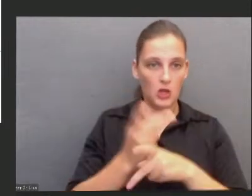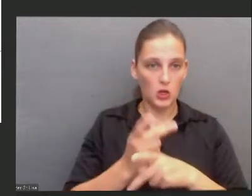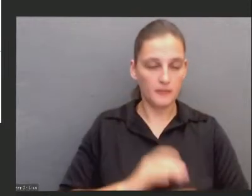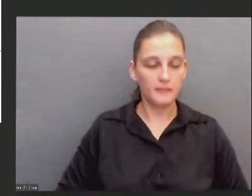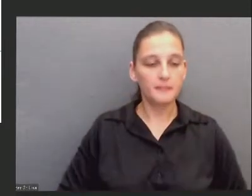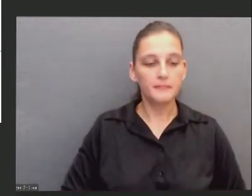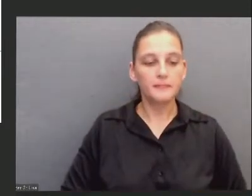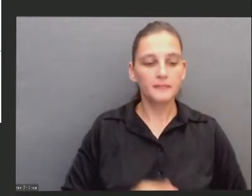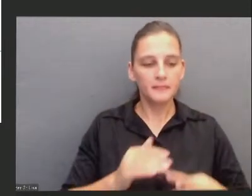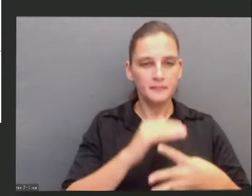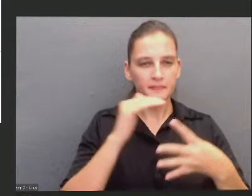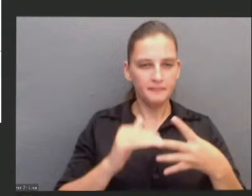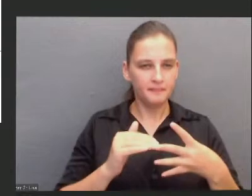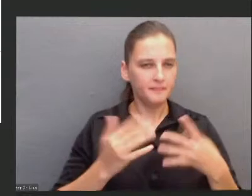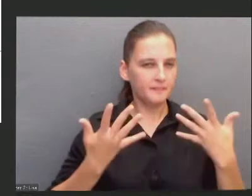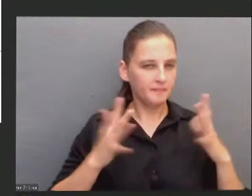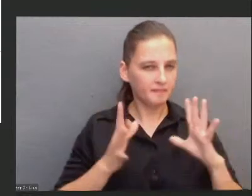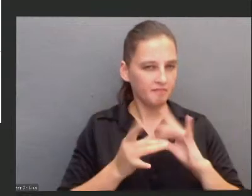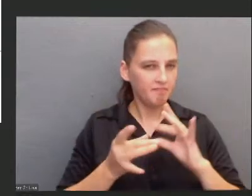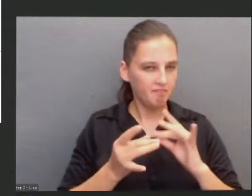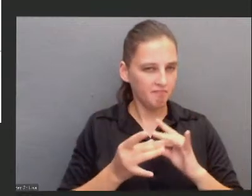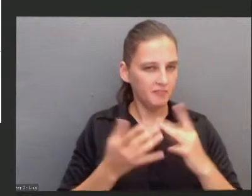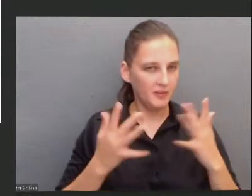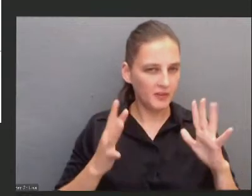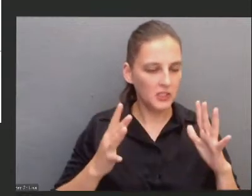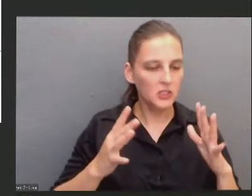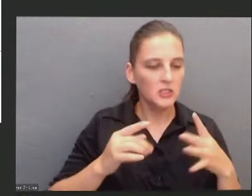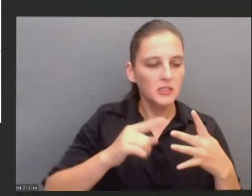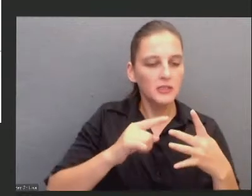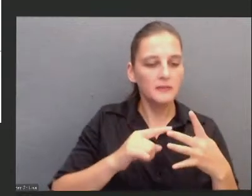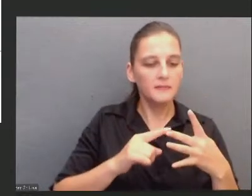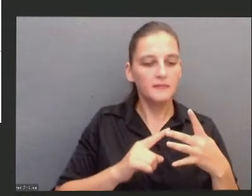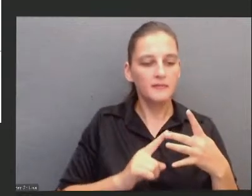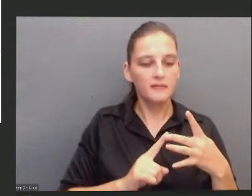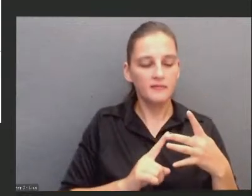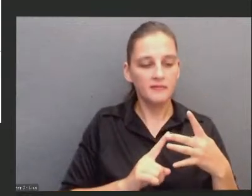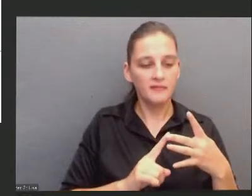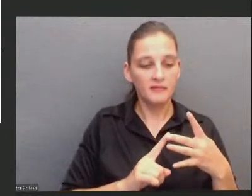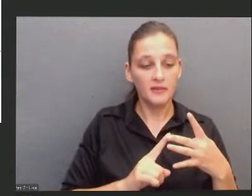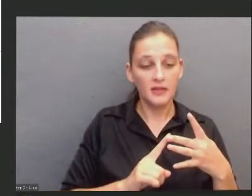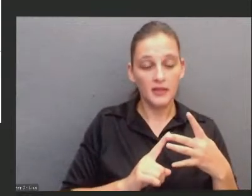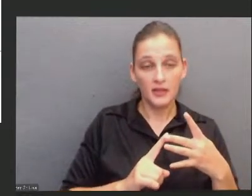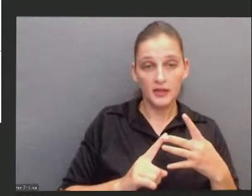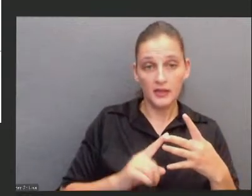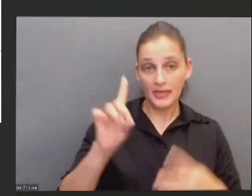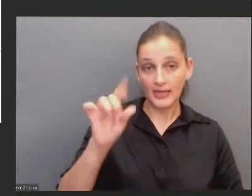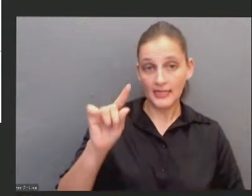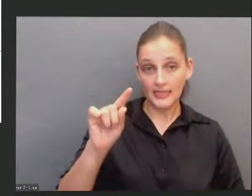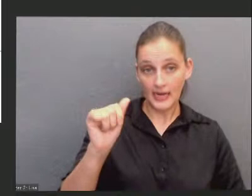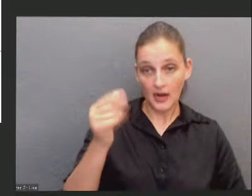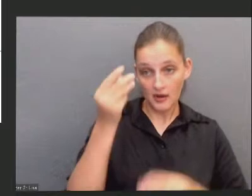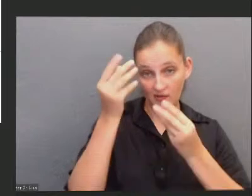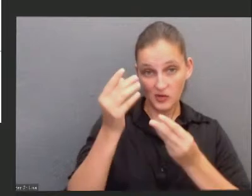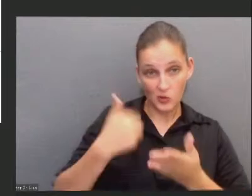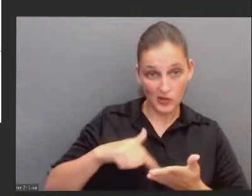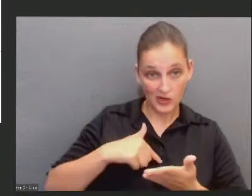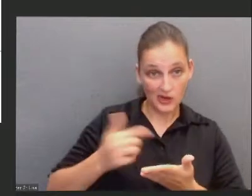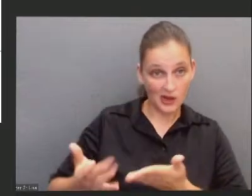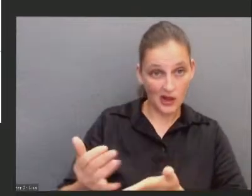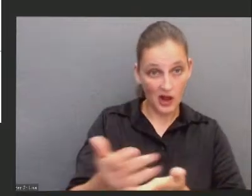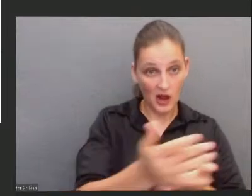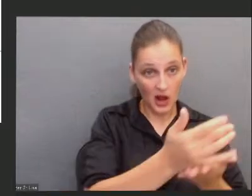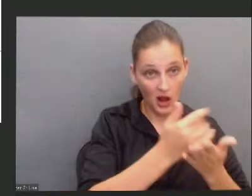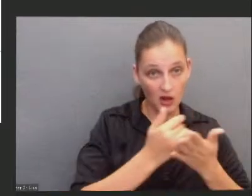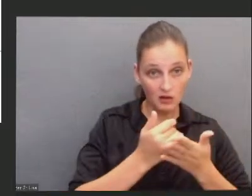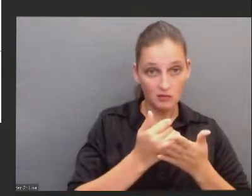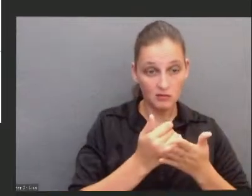one, which we've already talked about in the context of the priority actions, is the data that we collect, you know, at all levels